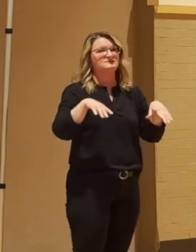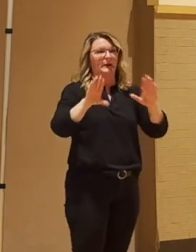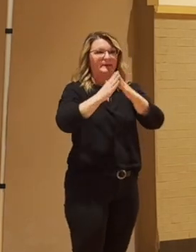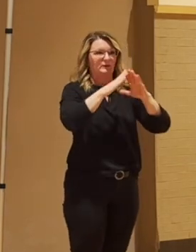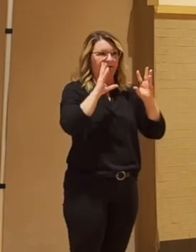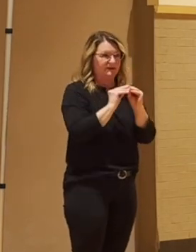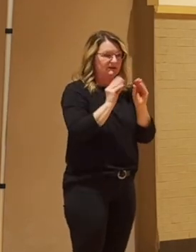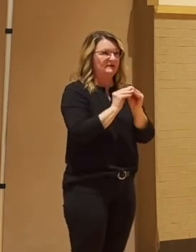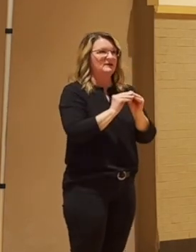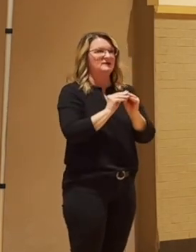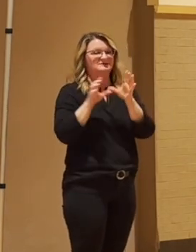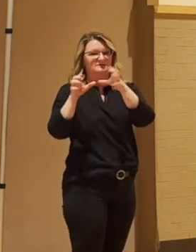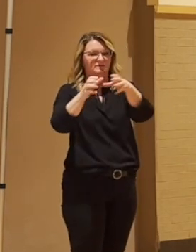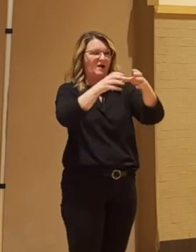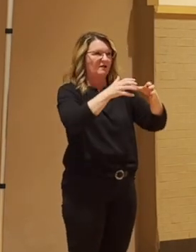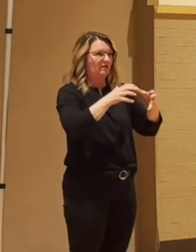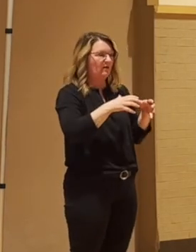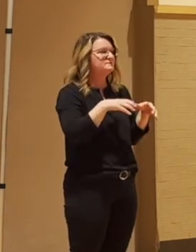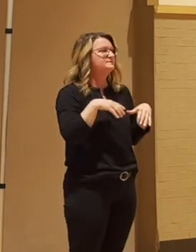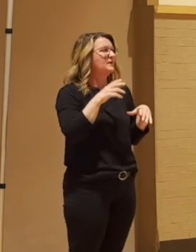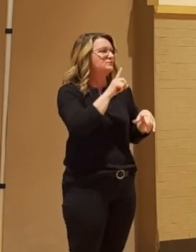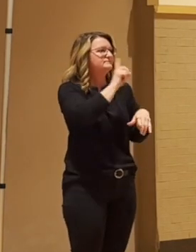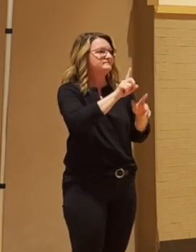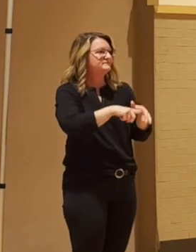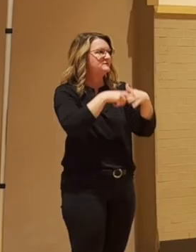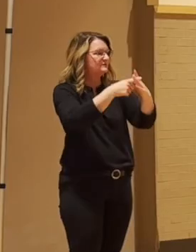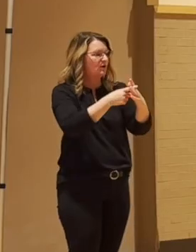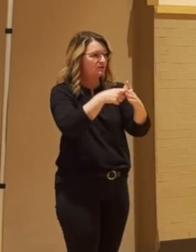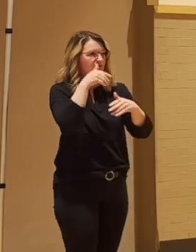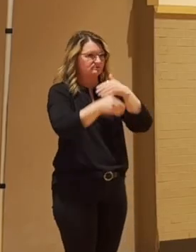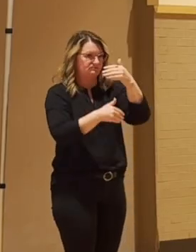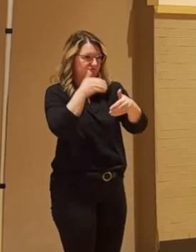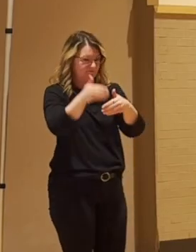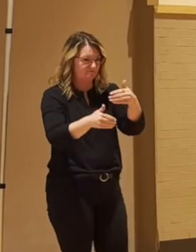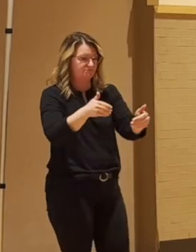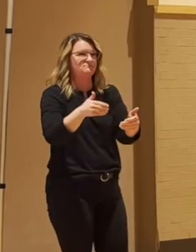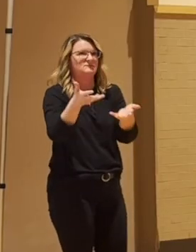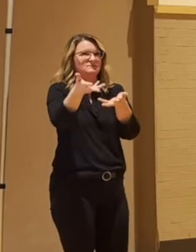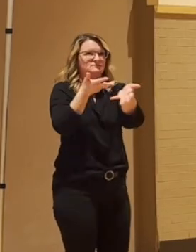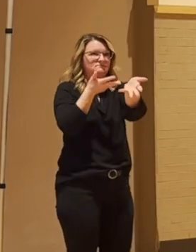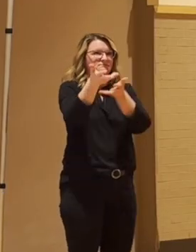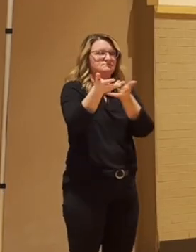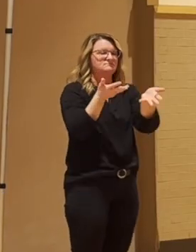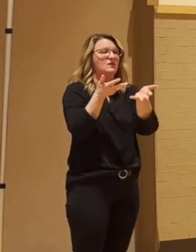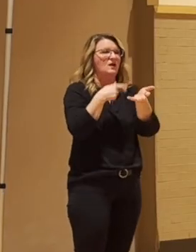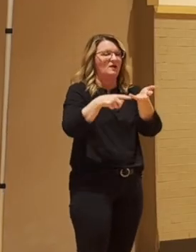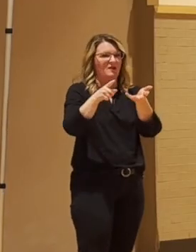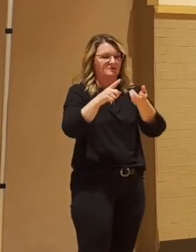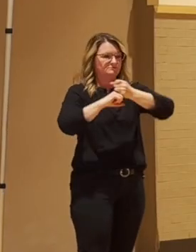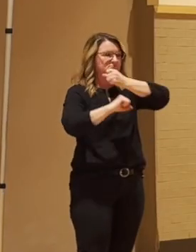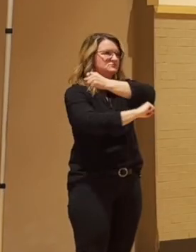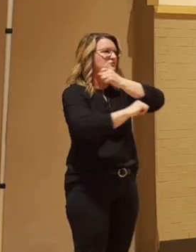meetings, block club coalitions, and really began to engage within the infrastructure of meetings